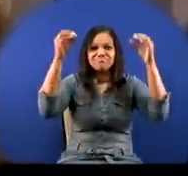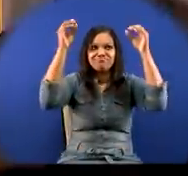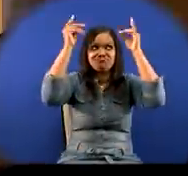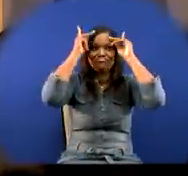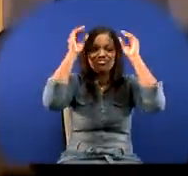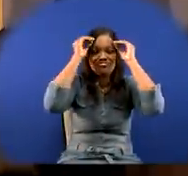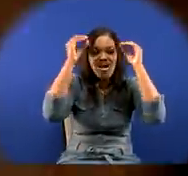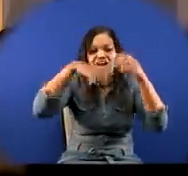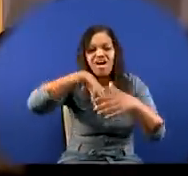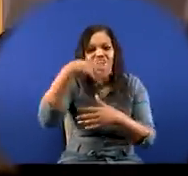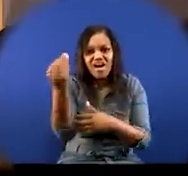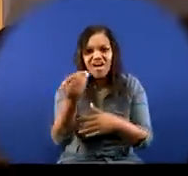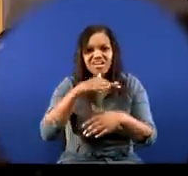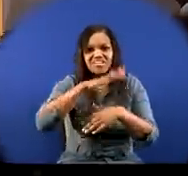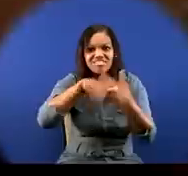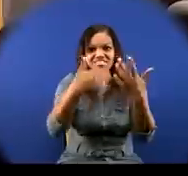am,